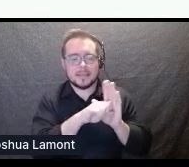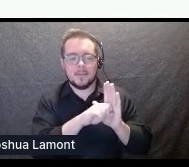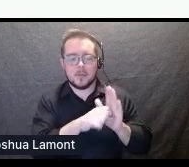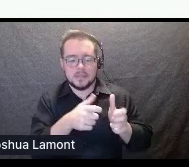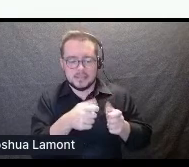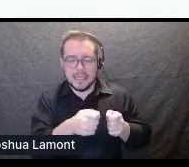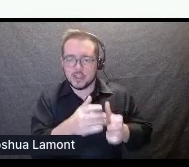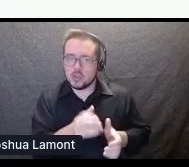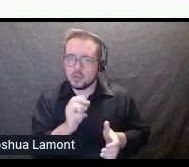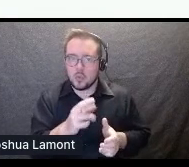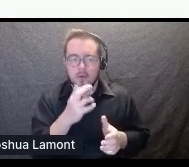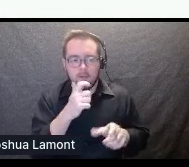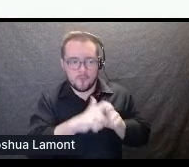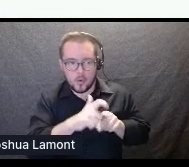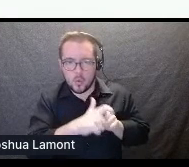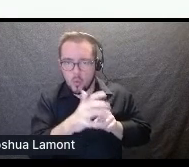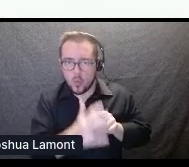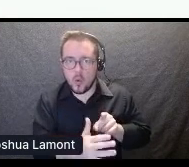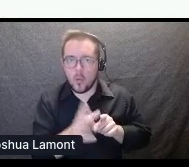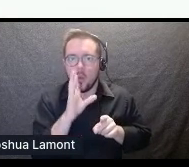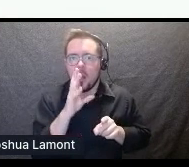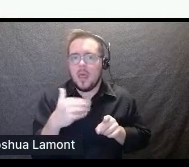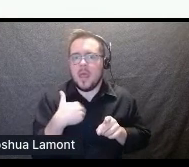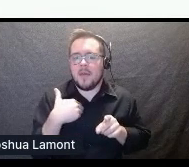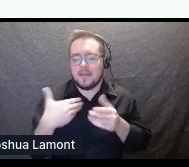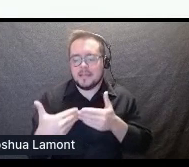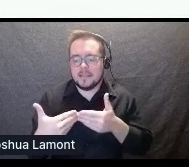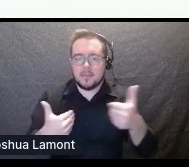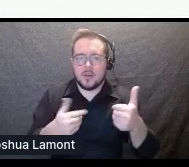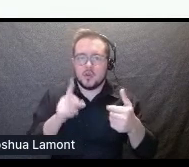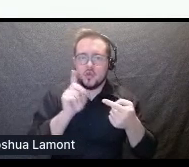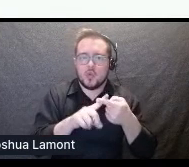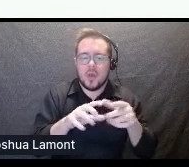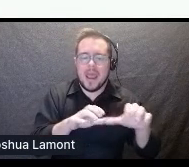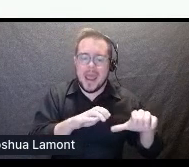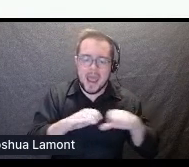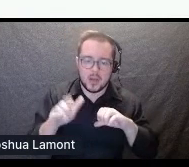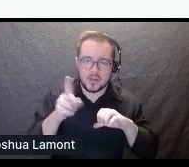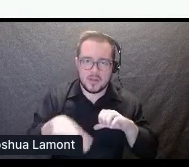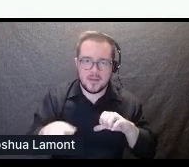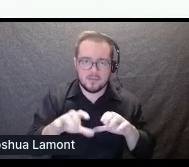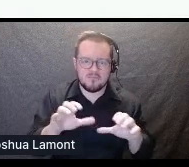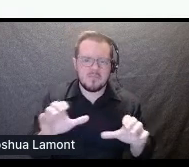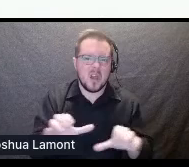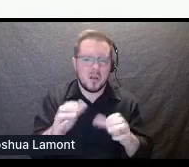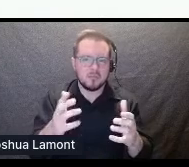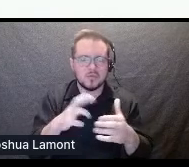has, and sometimes separate from examples of actions that they might take as a result.